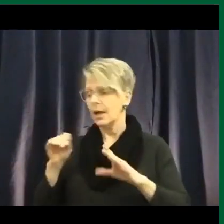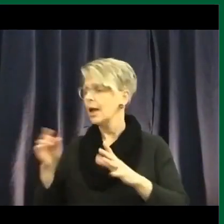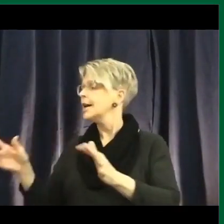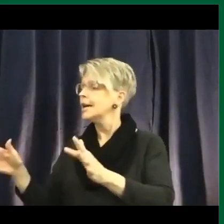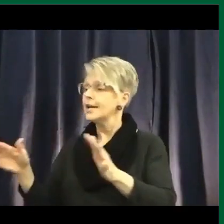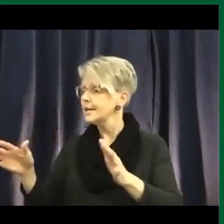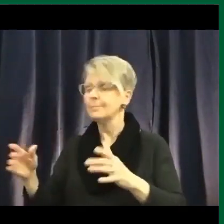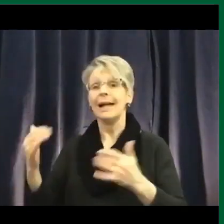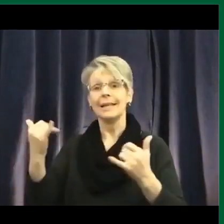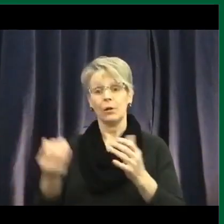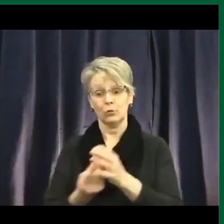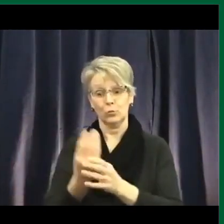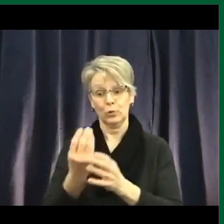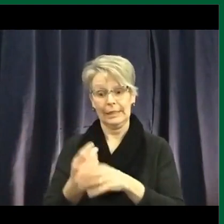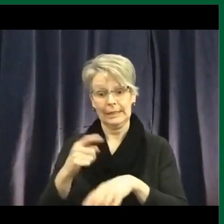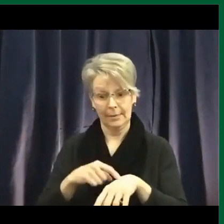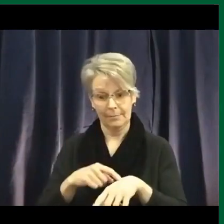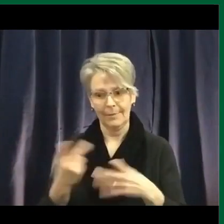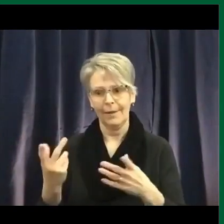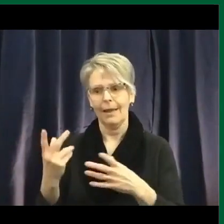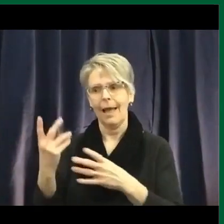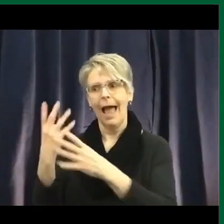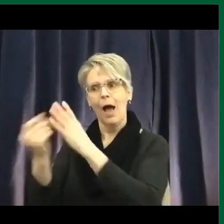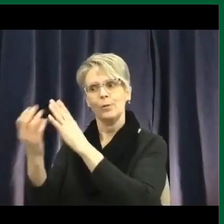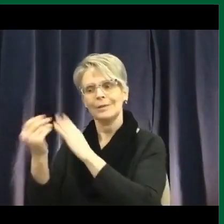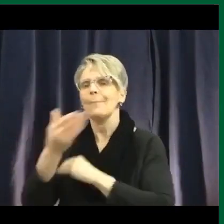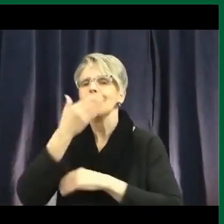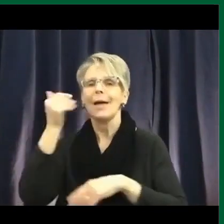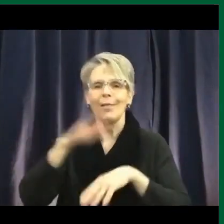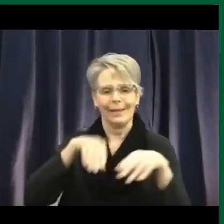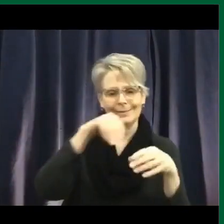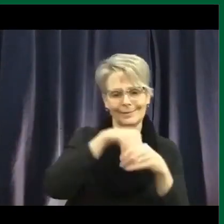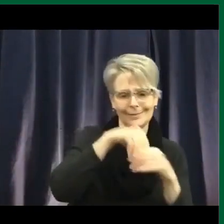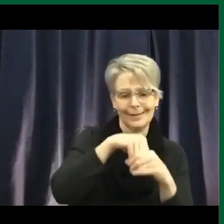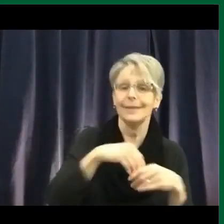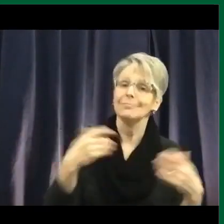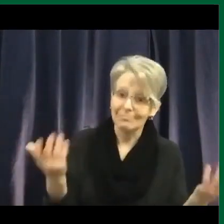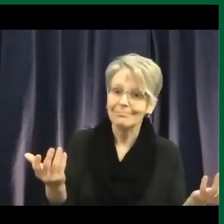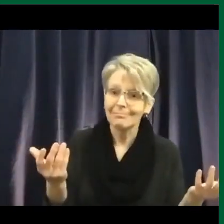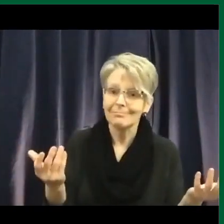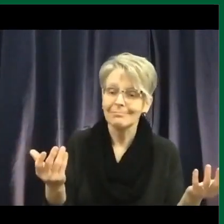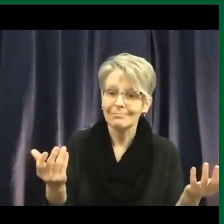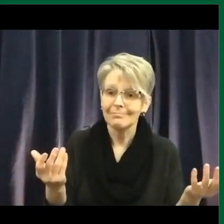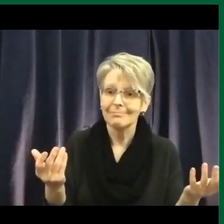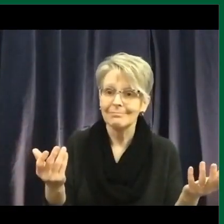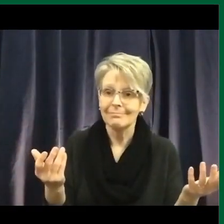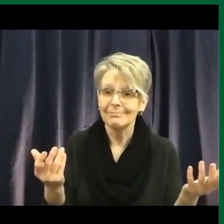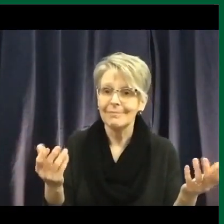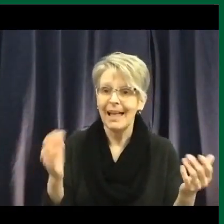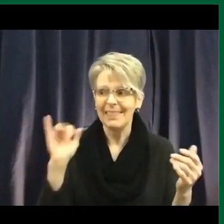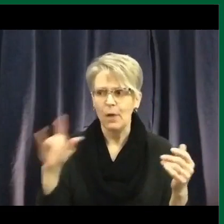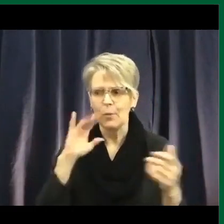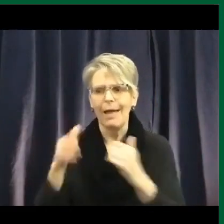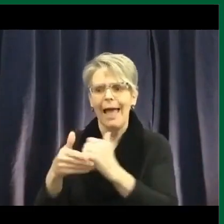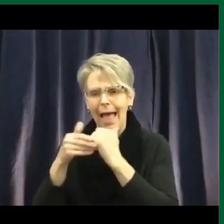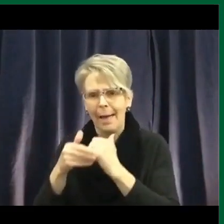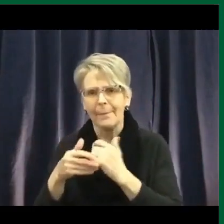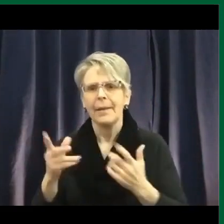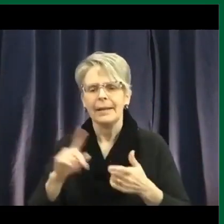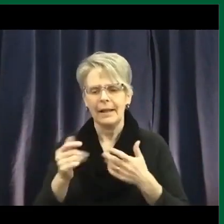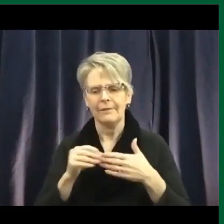spring coming, outdoors is still much better than indoors. And I think those basic principles have to tide us over. But this relaxation allows